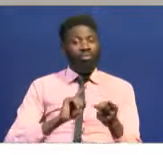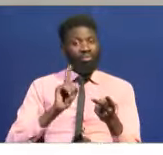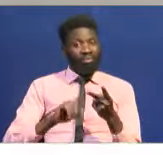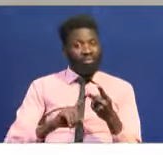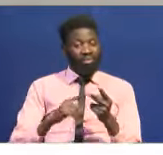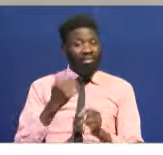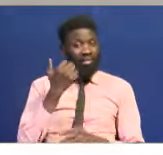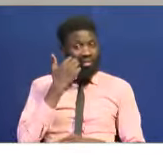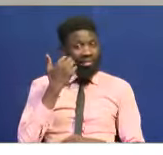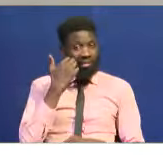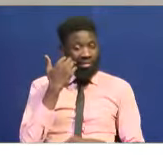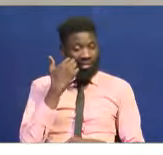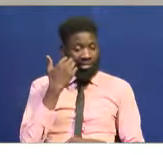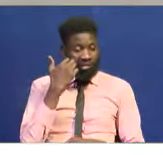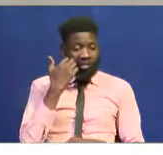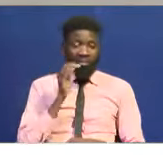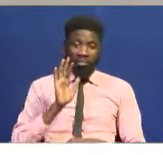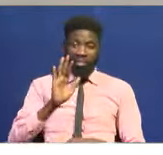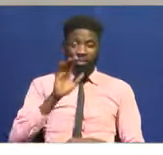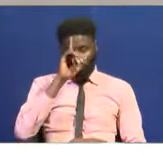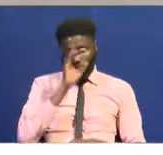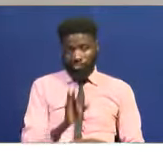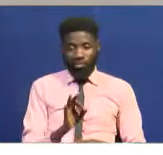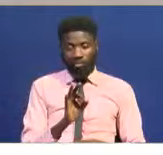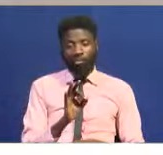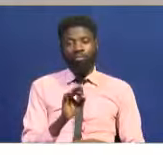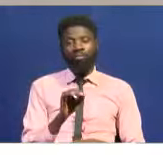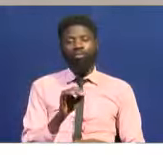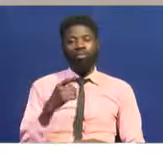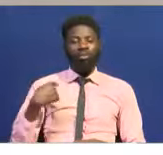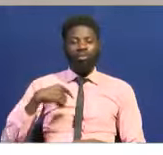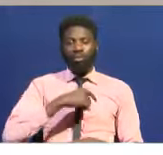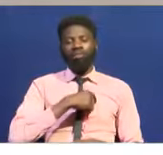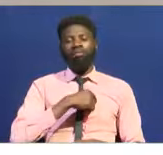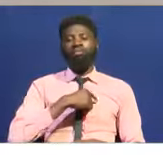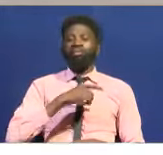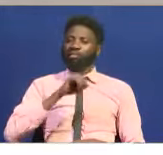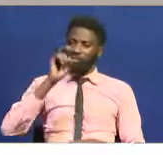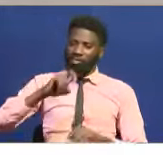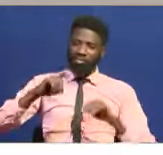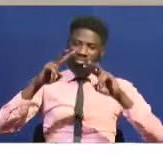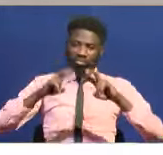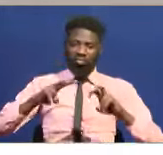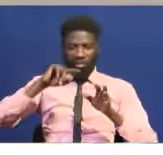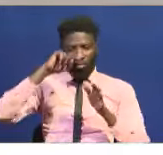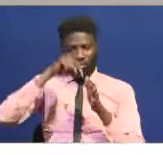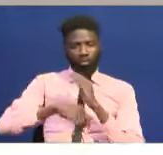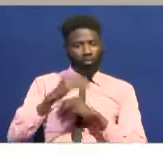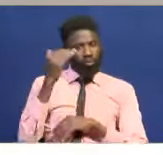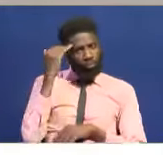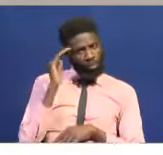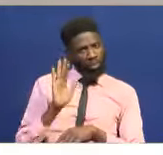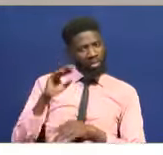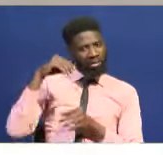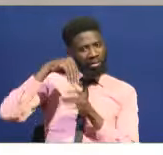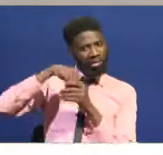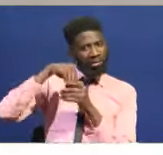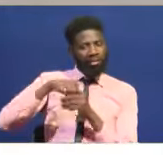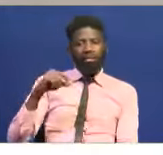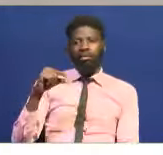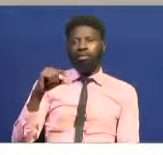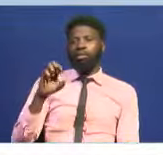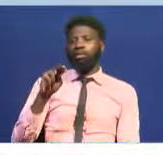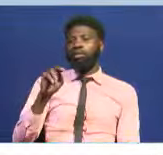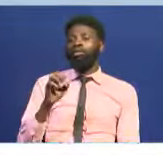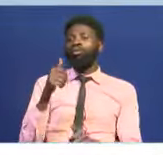serious in terms of the disease pattern. So it's important for us to be able to sequence and know specifically the genetic composition of the variant